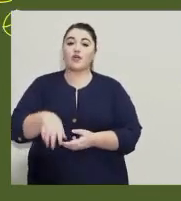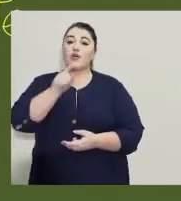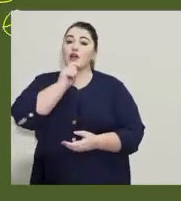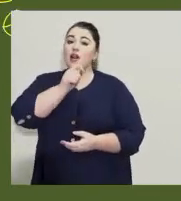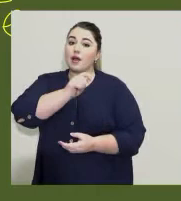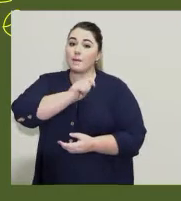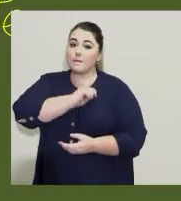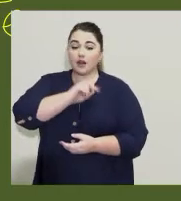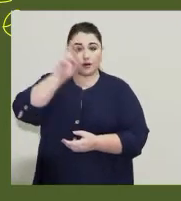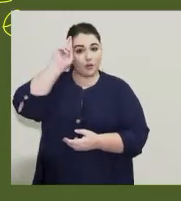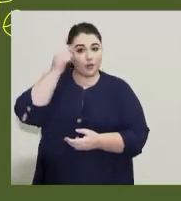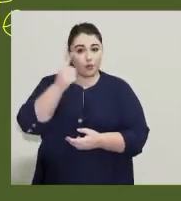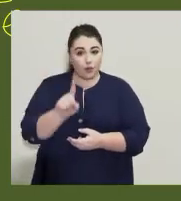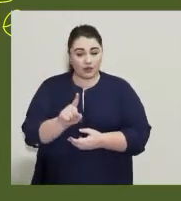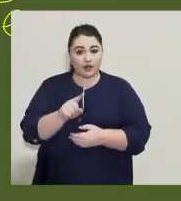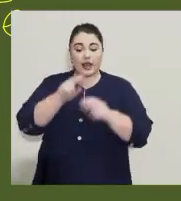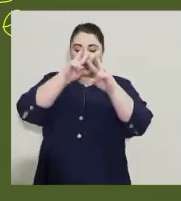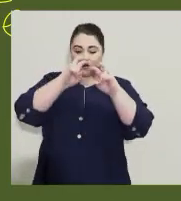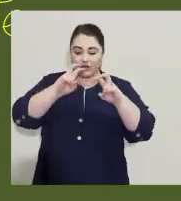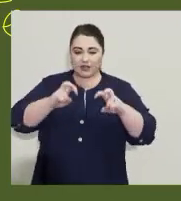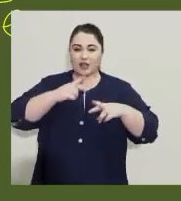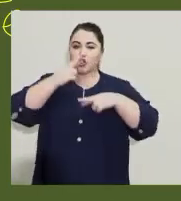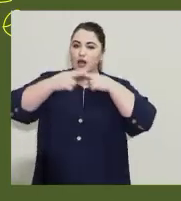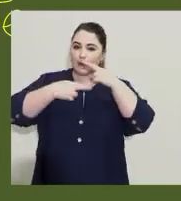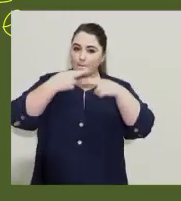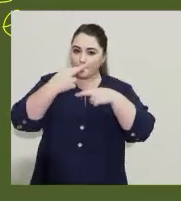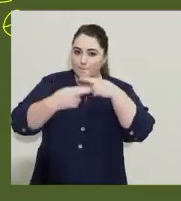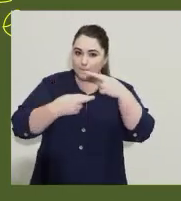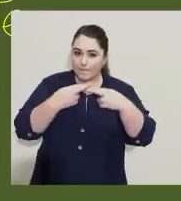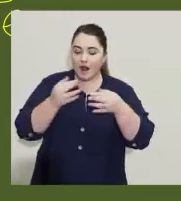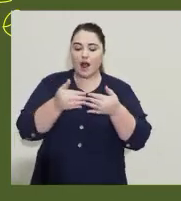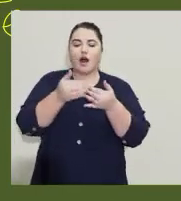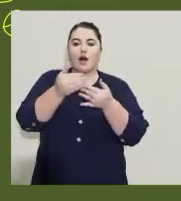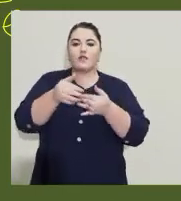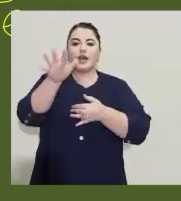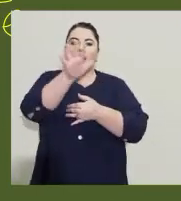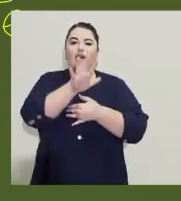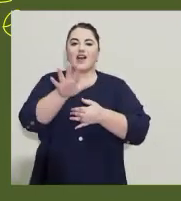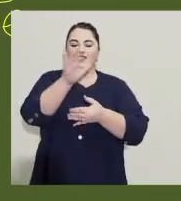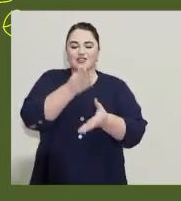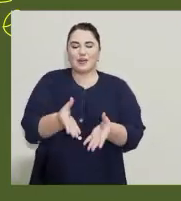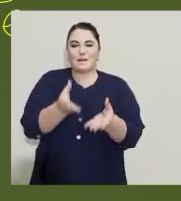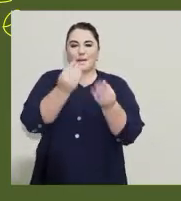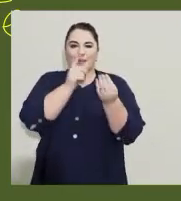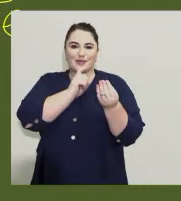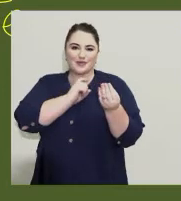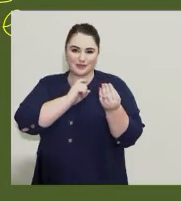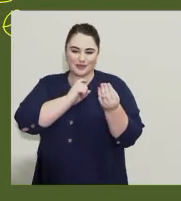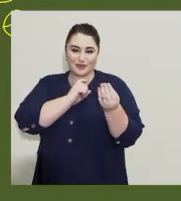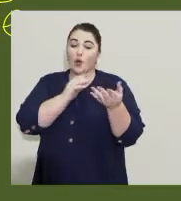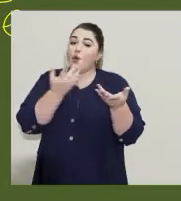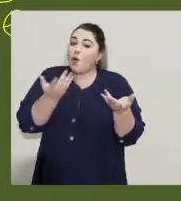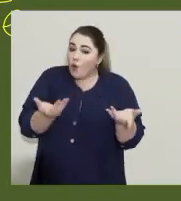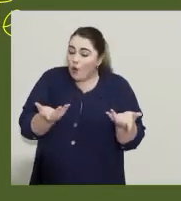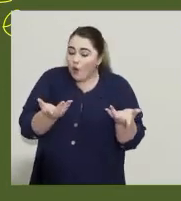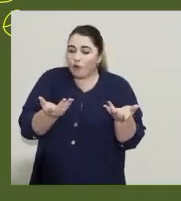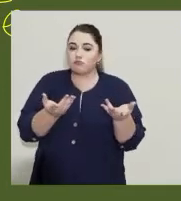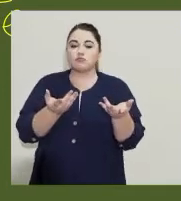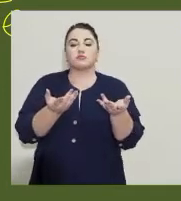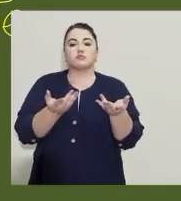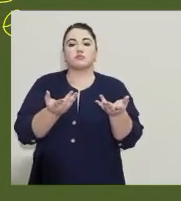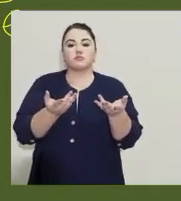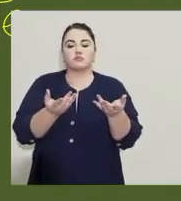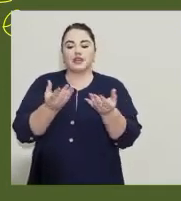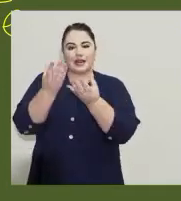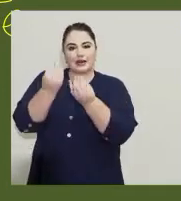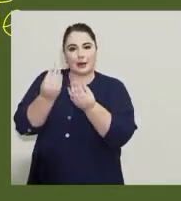for reliability, remember, you repeat the investigation and then you take the average. Or you